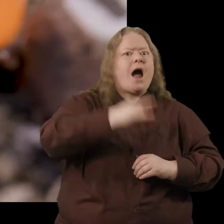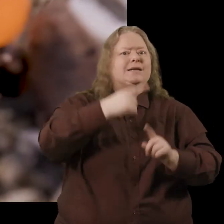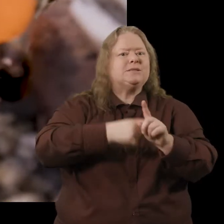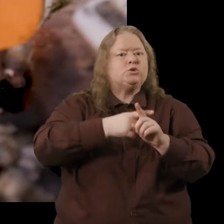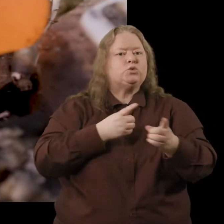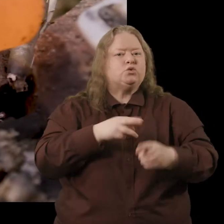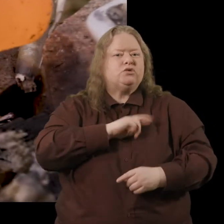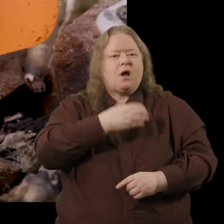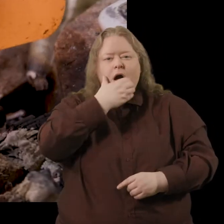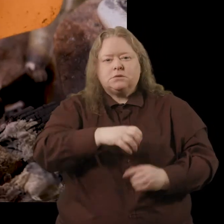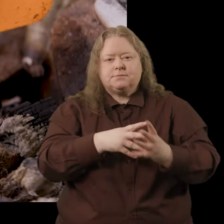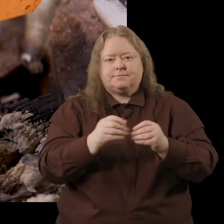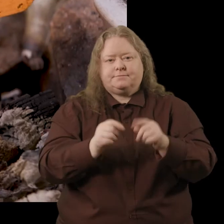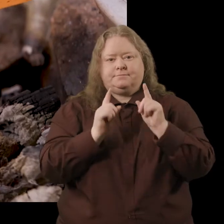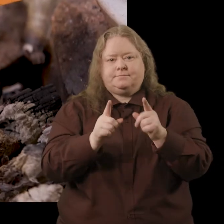stuff.